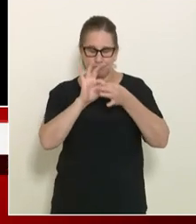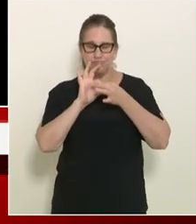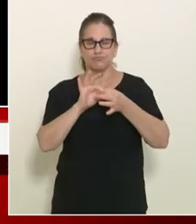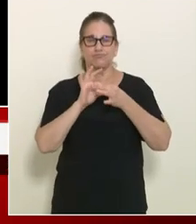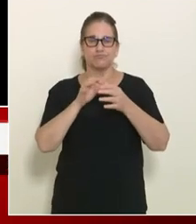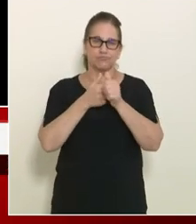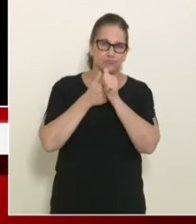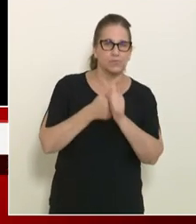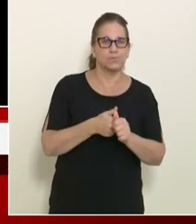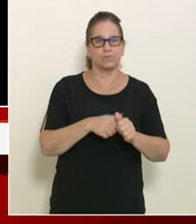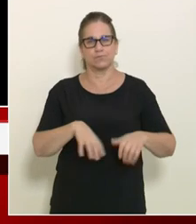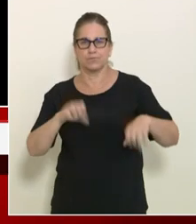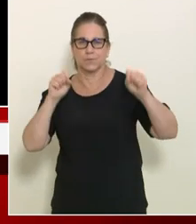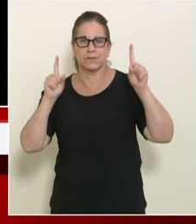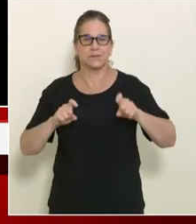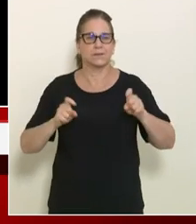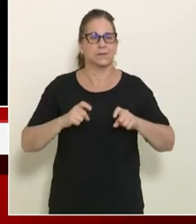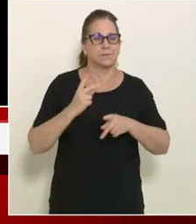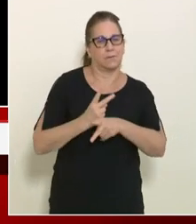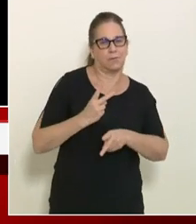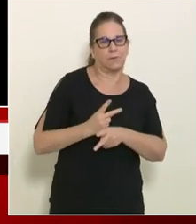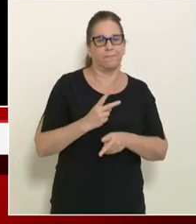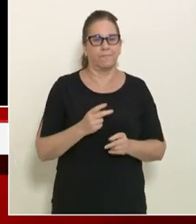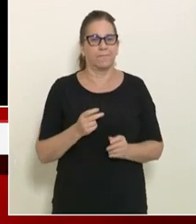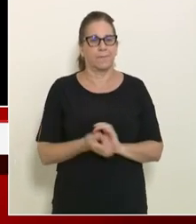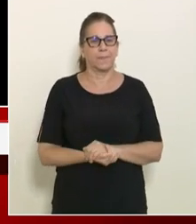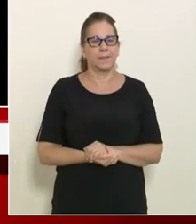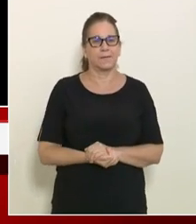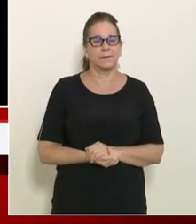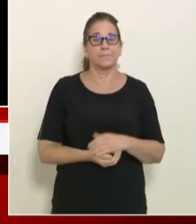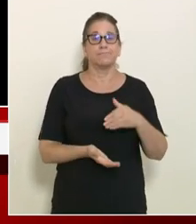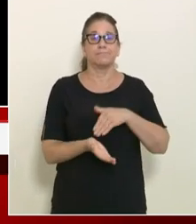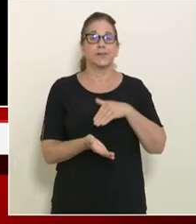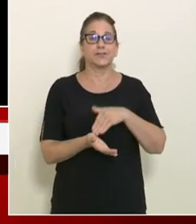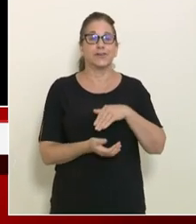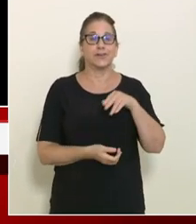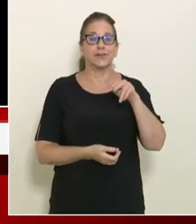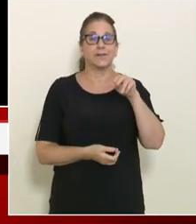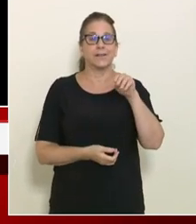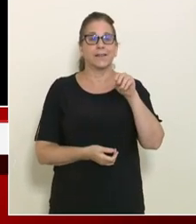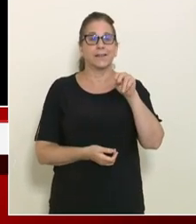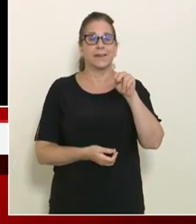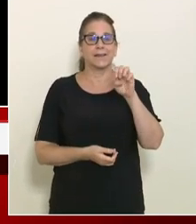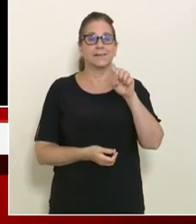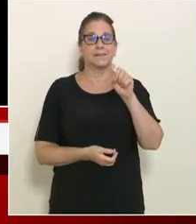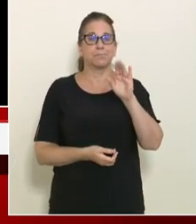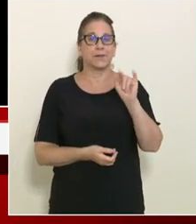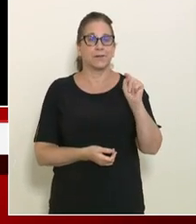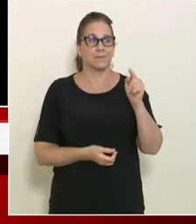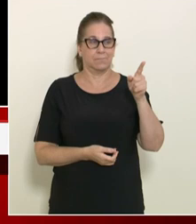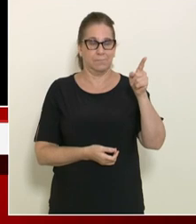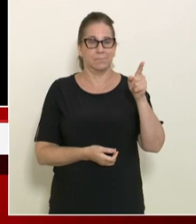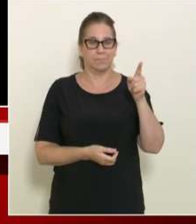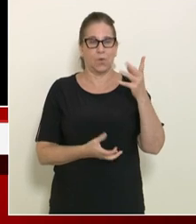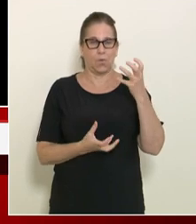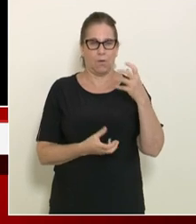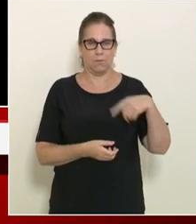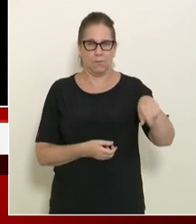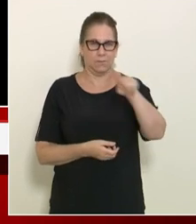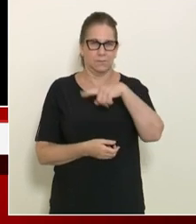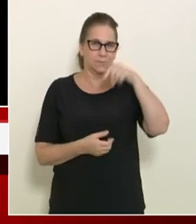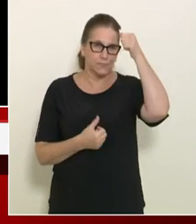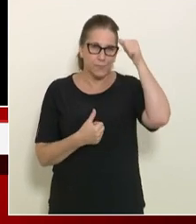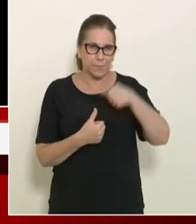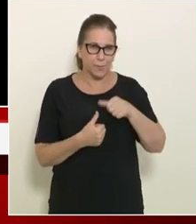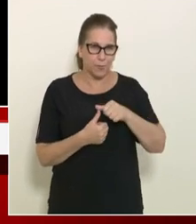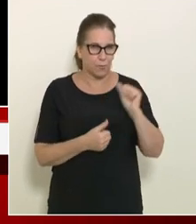wants us all to remember, and I do too, and everybody assembled here does too, wants to